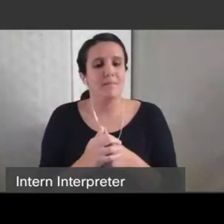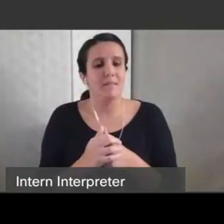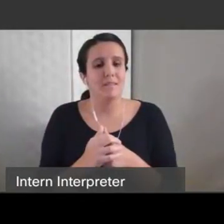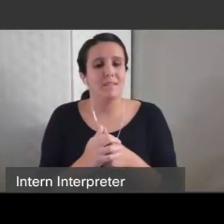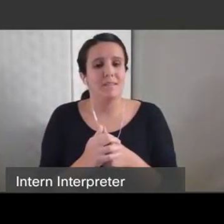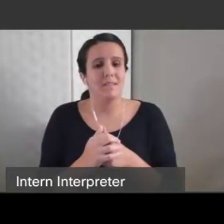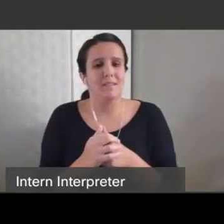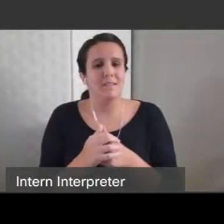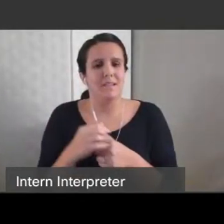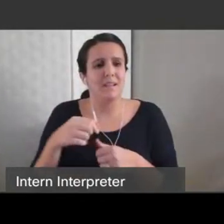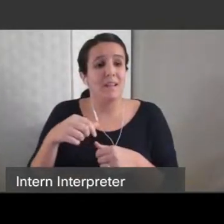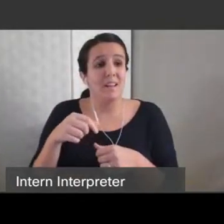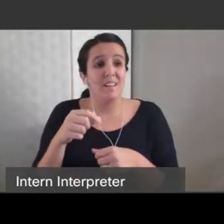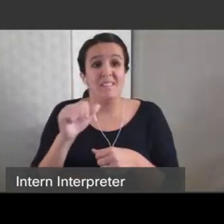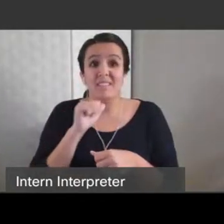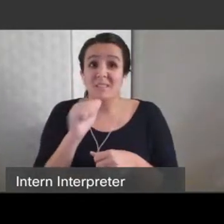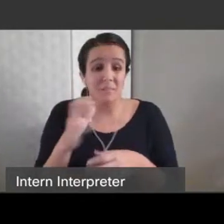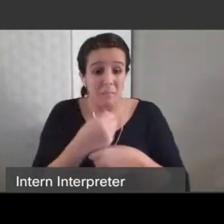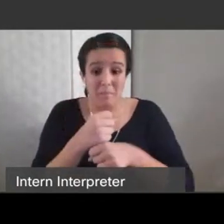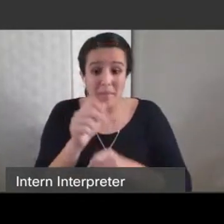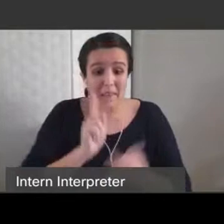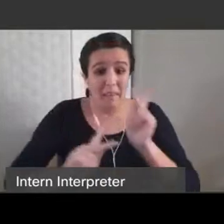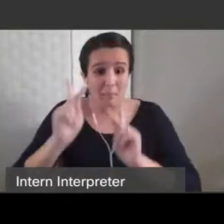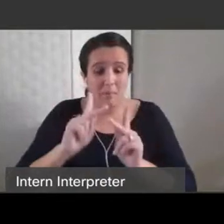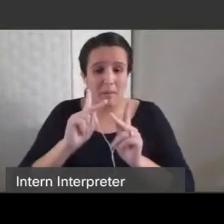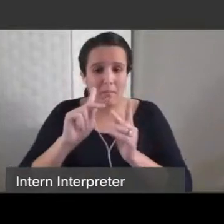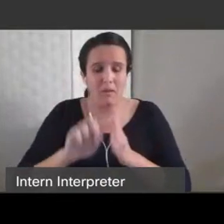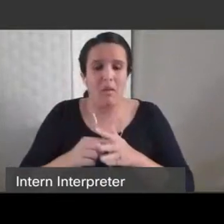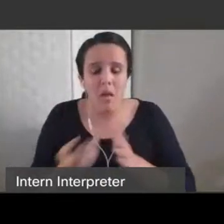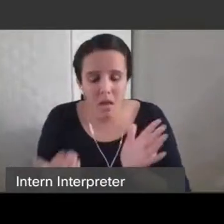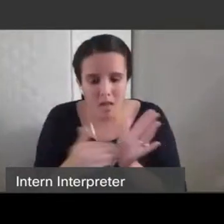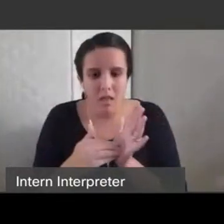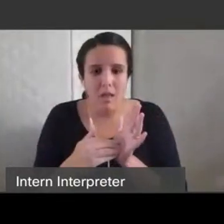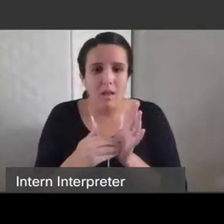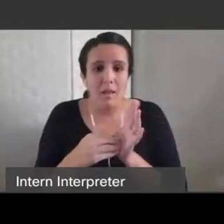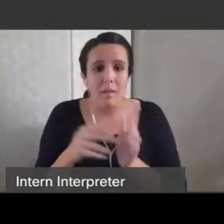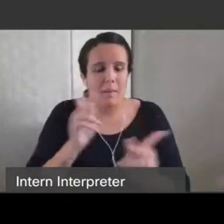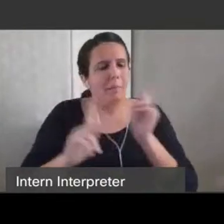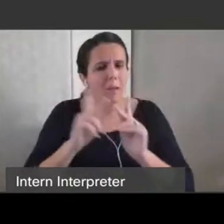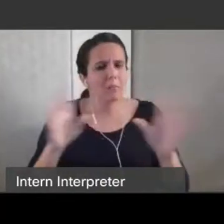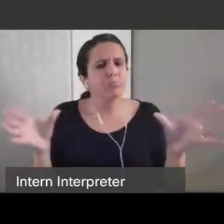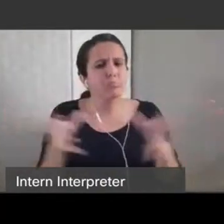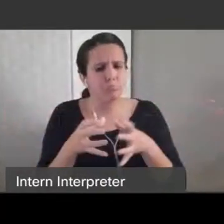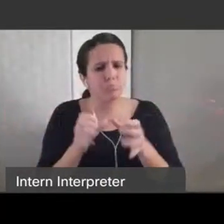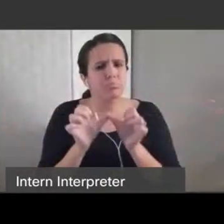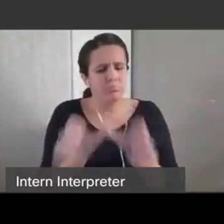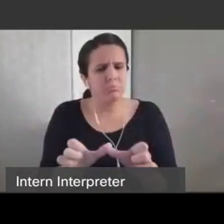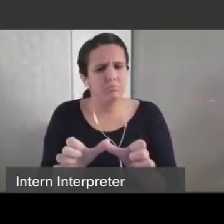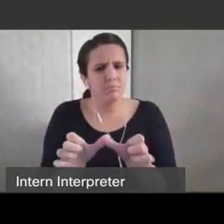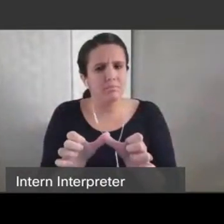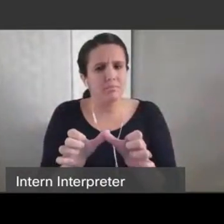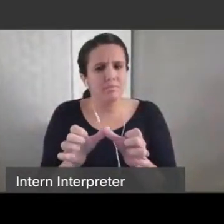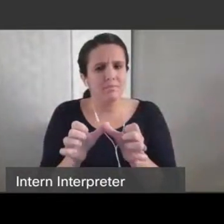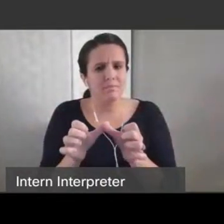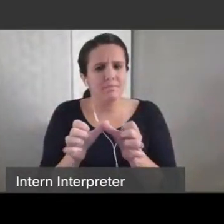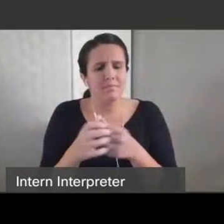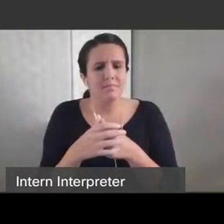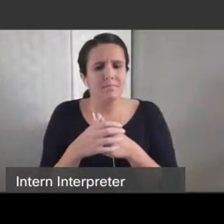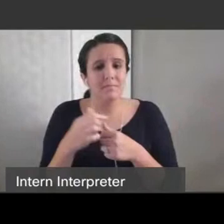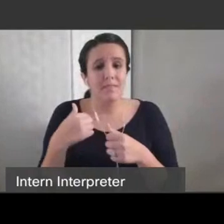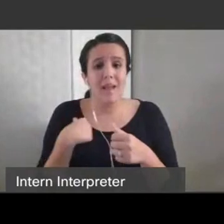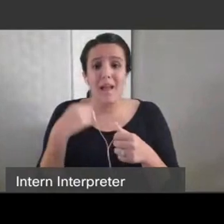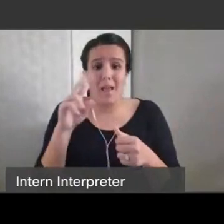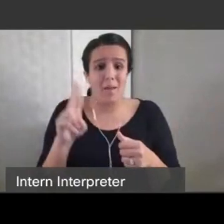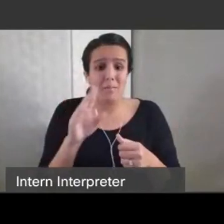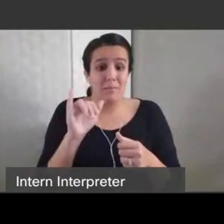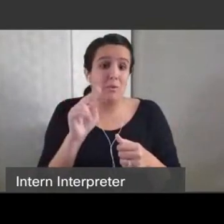make these people start over again. They stick together. I'm a solidarity man. As you know, I'm